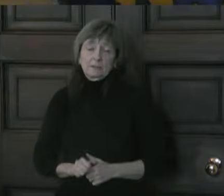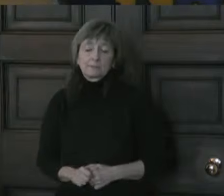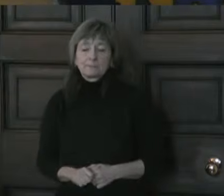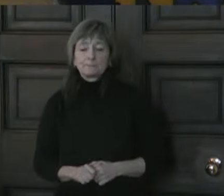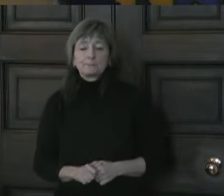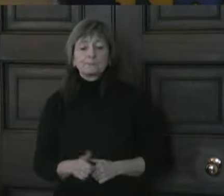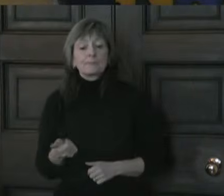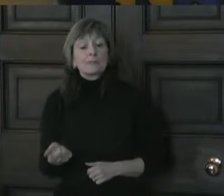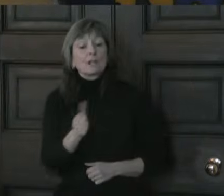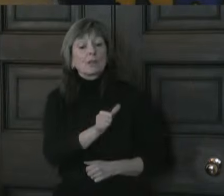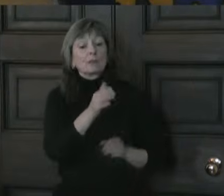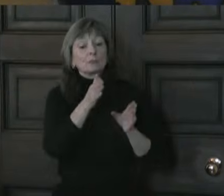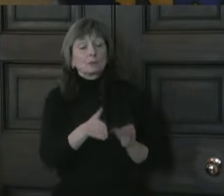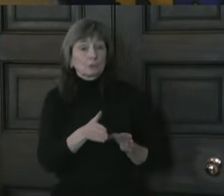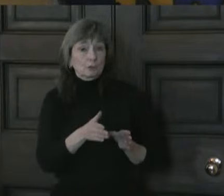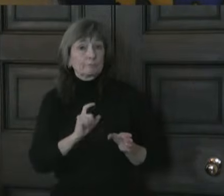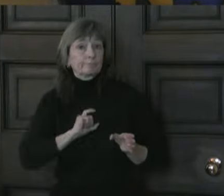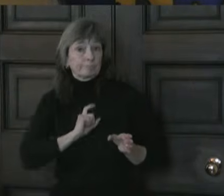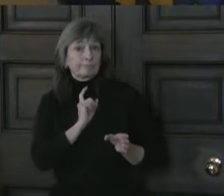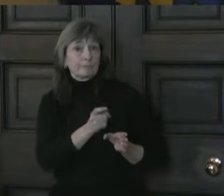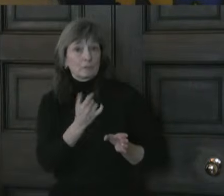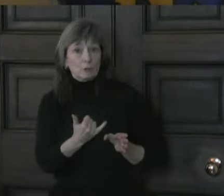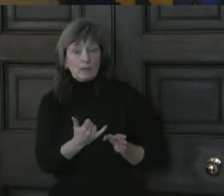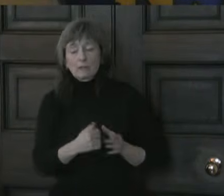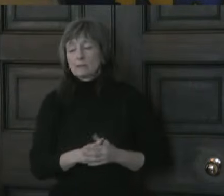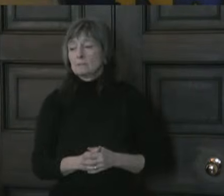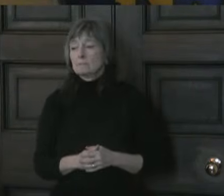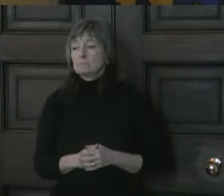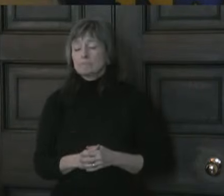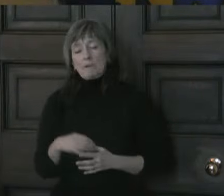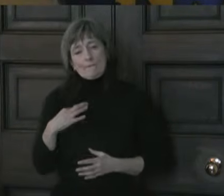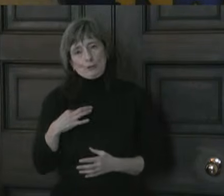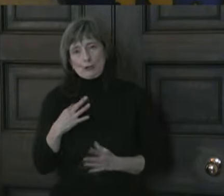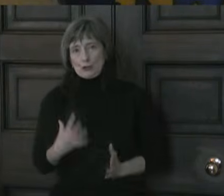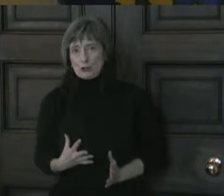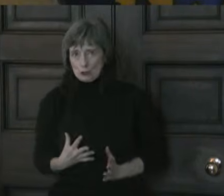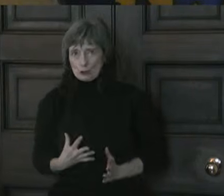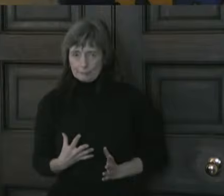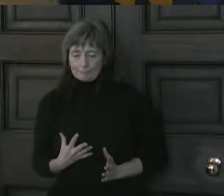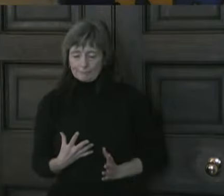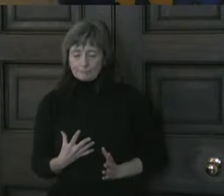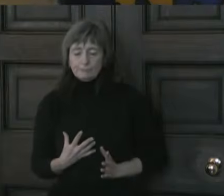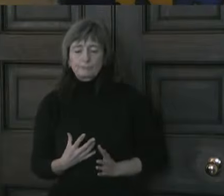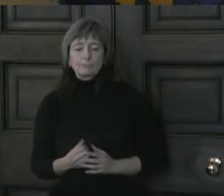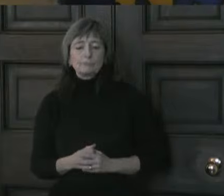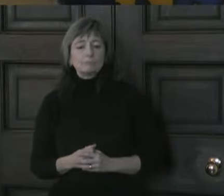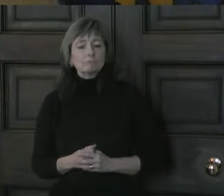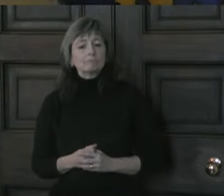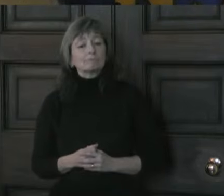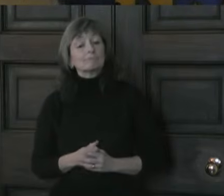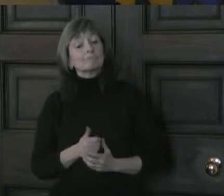Another recipient, a dedicated volunteer with a very